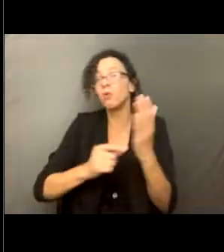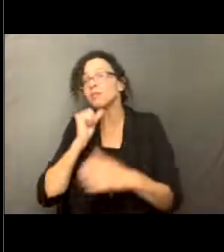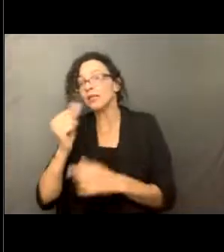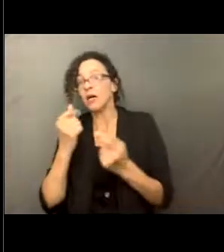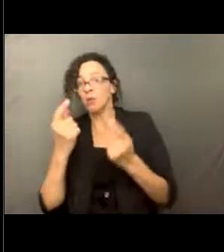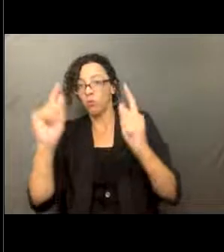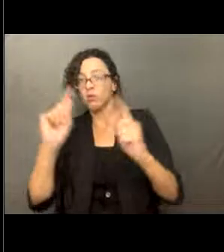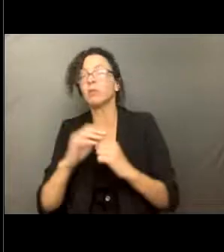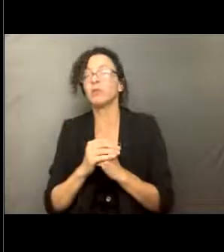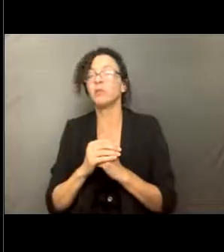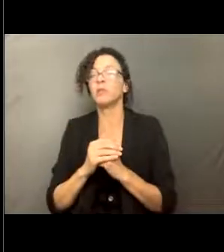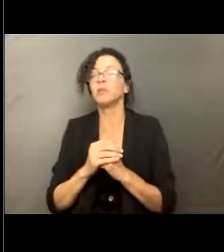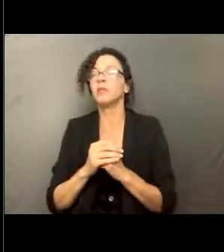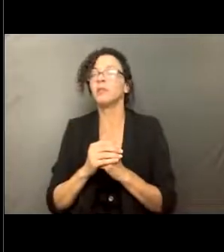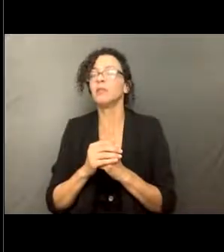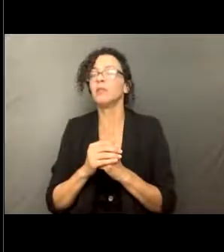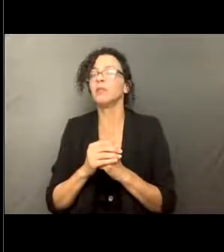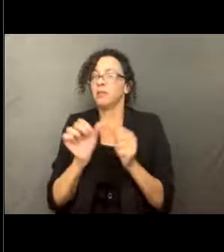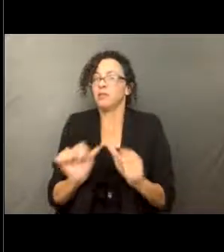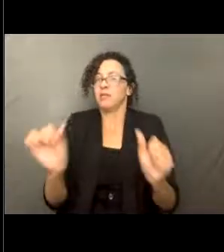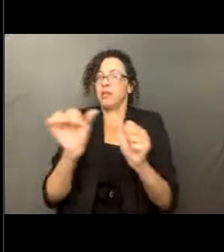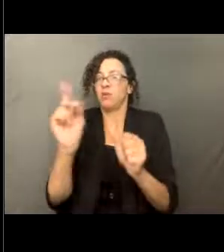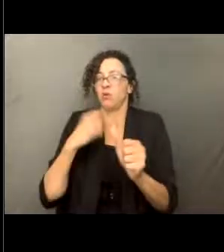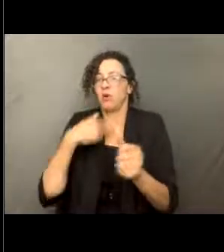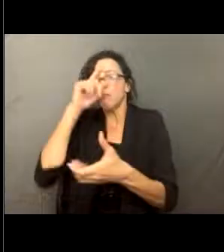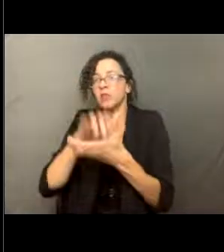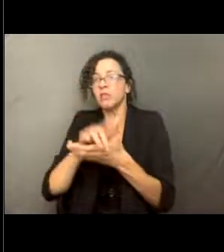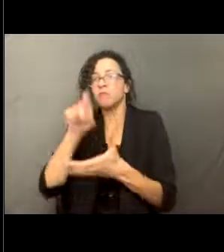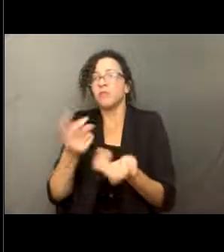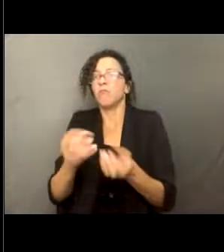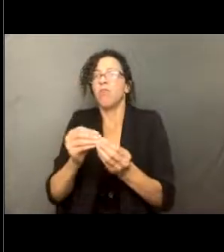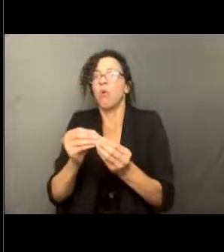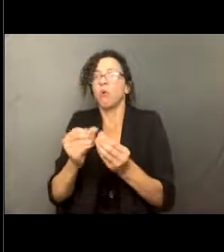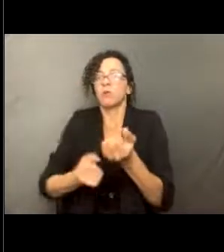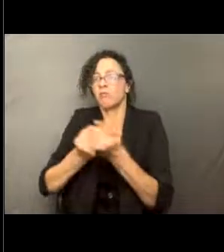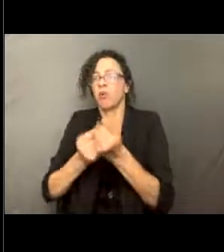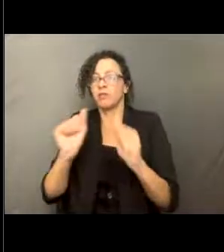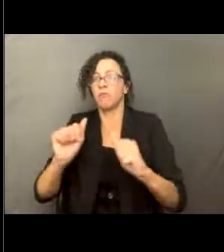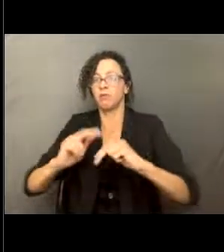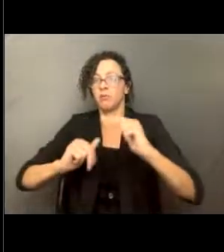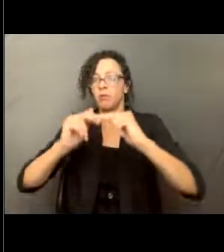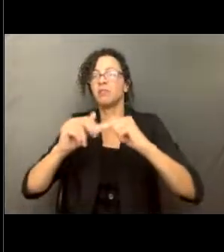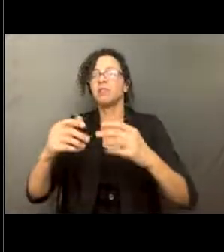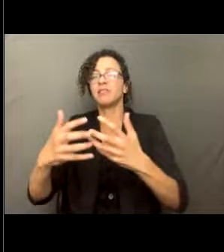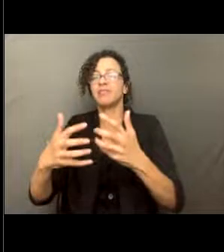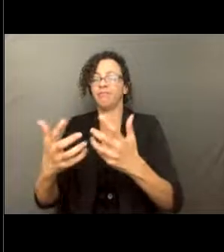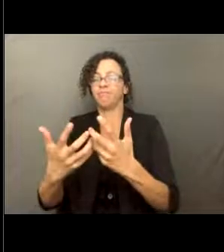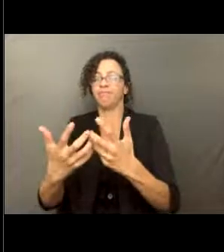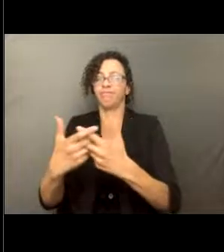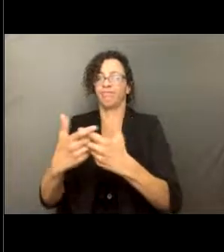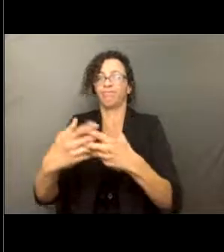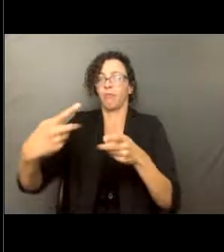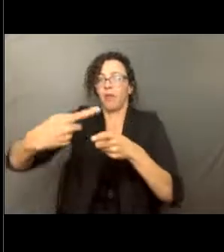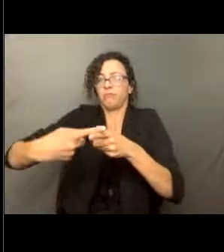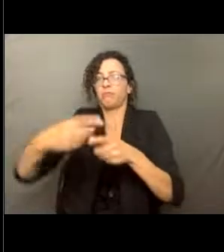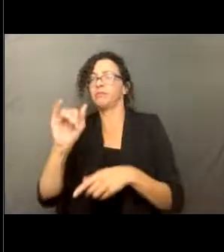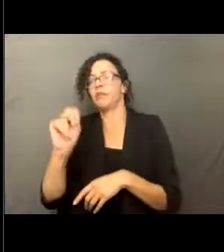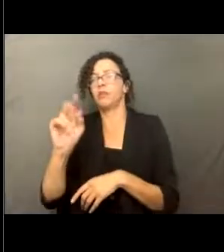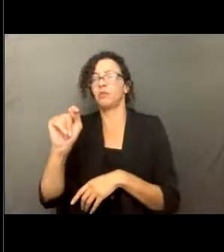more support in capacity building is where the intersection is between environmental justice and more of the